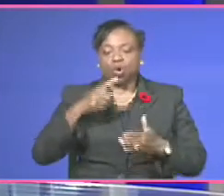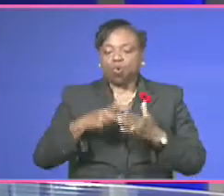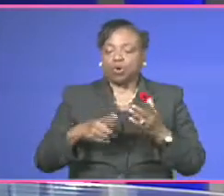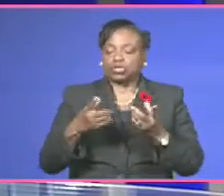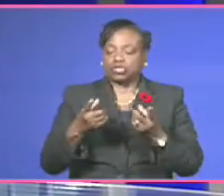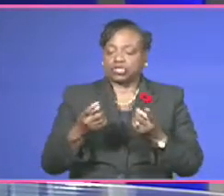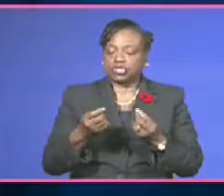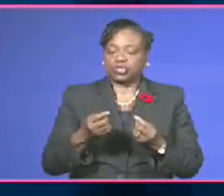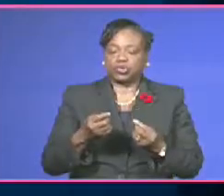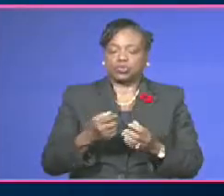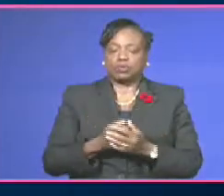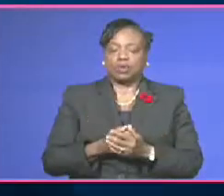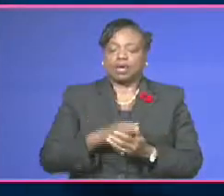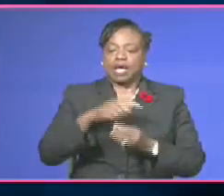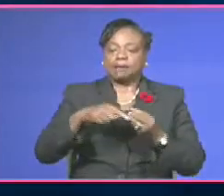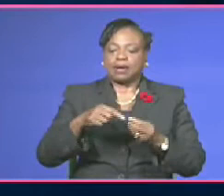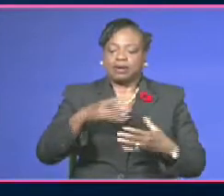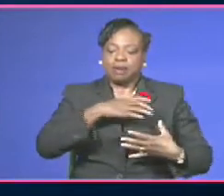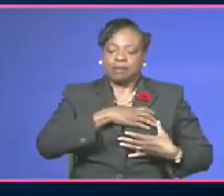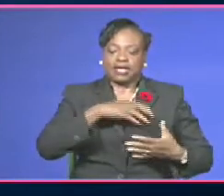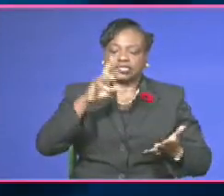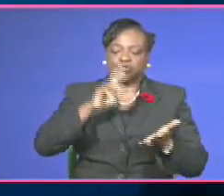reconstruction.